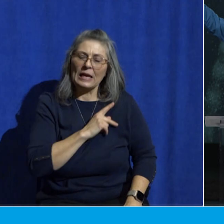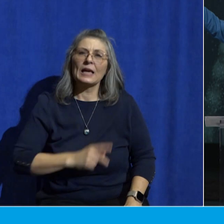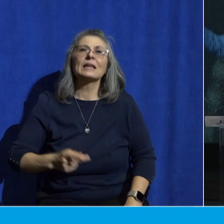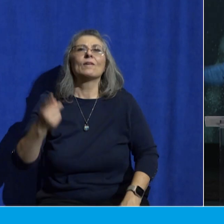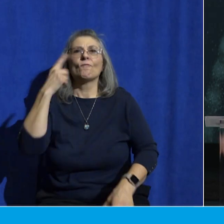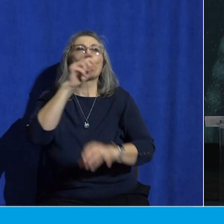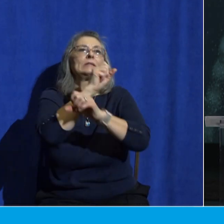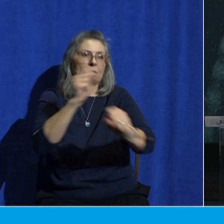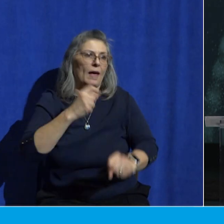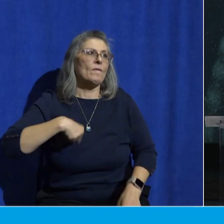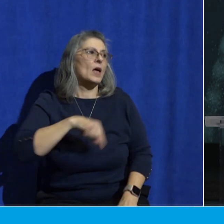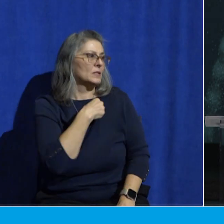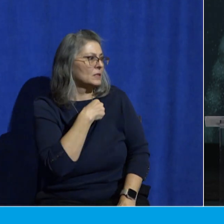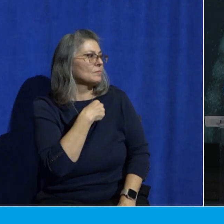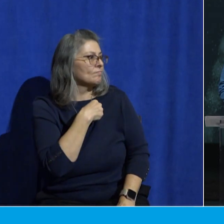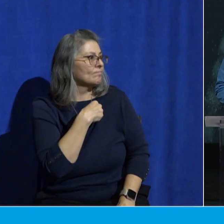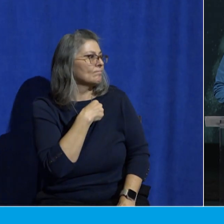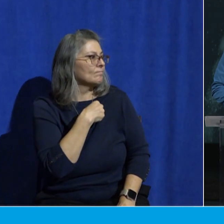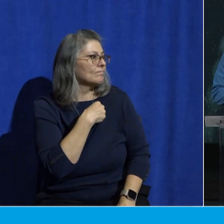us.